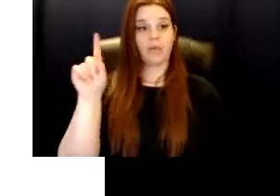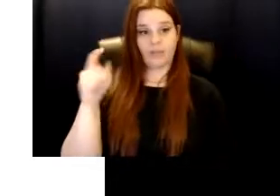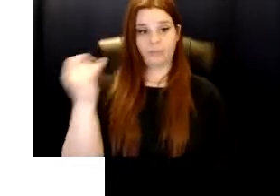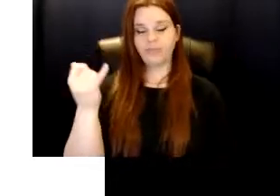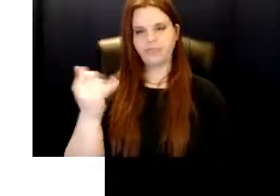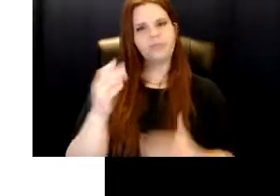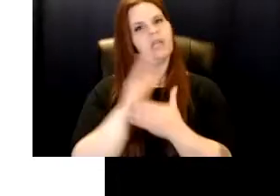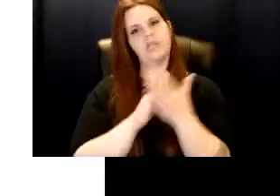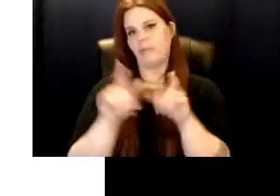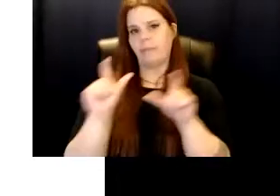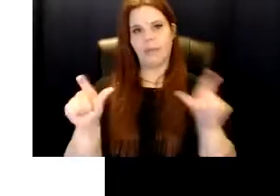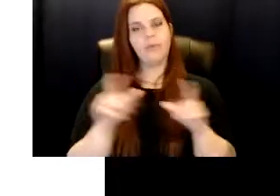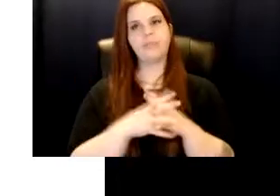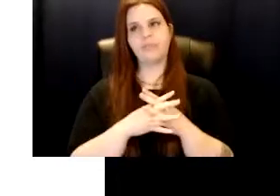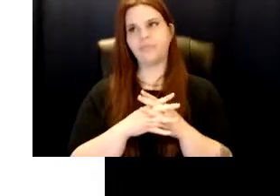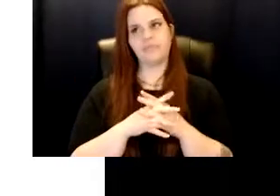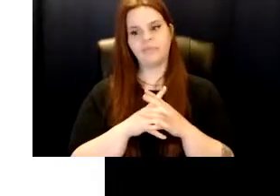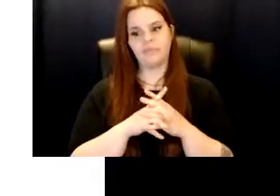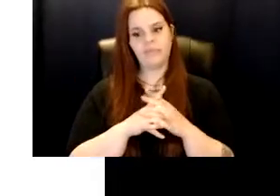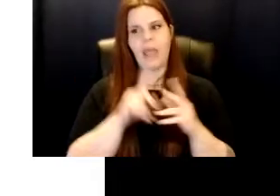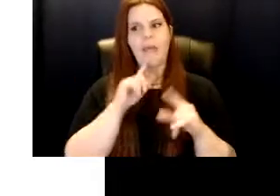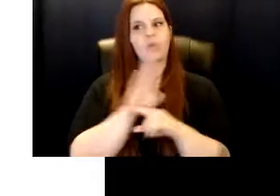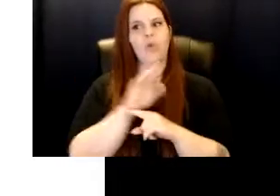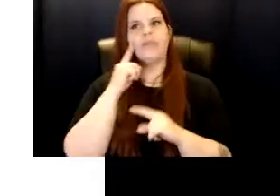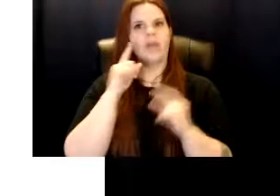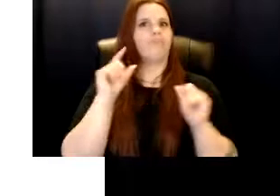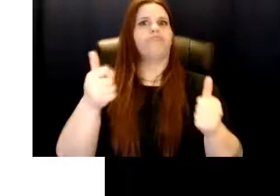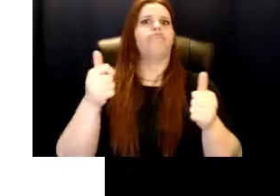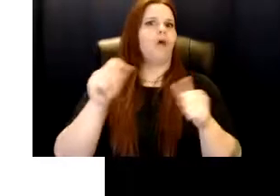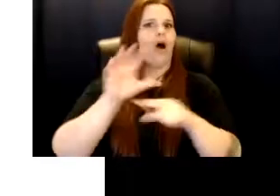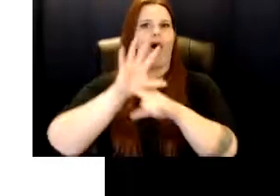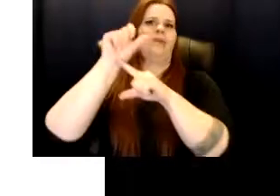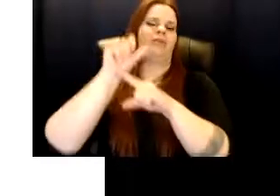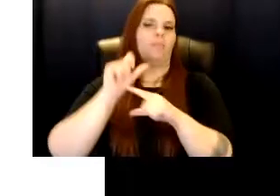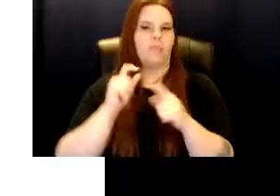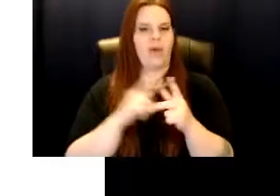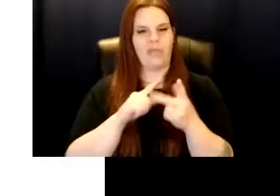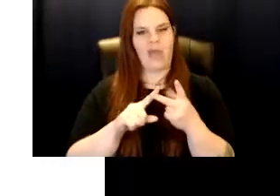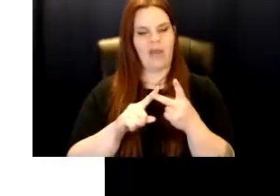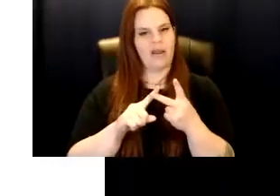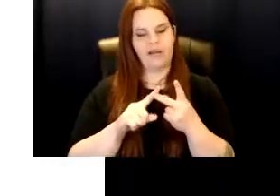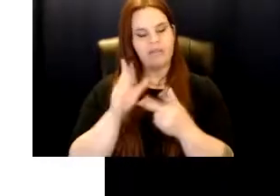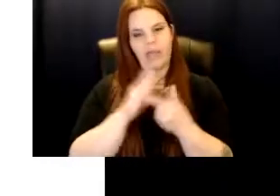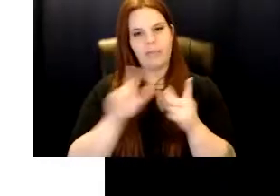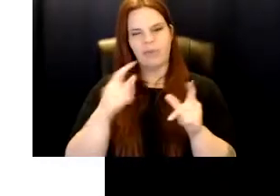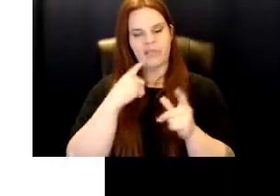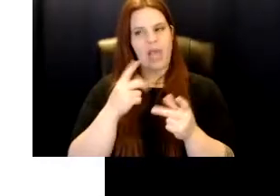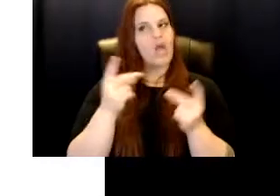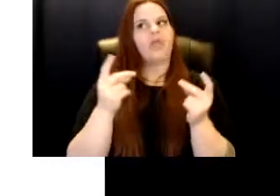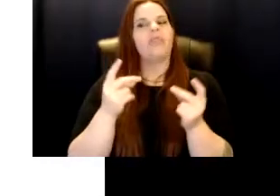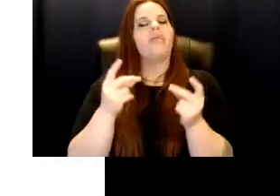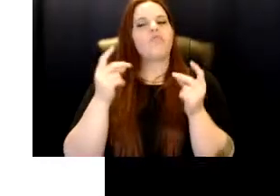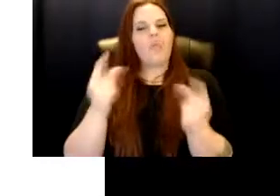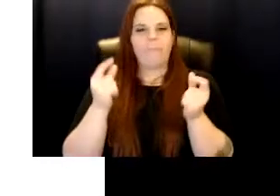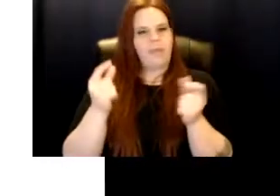that absolutely think they're fabulous, and other people that say they quickly go out of date, they're not kept